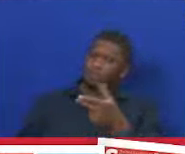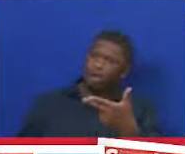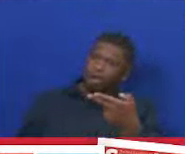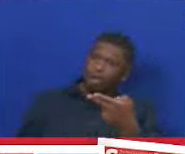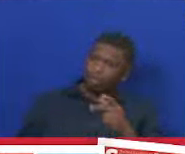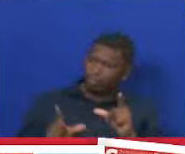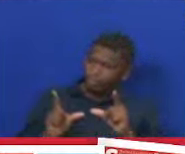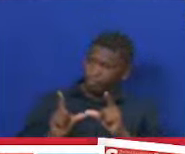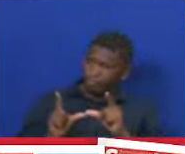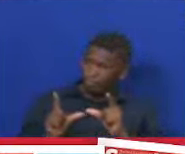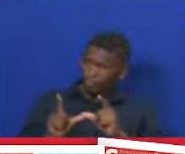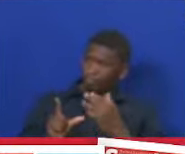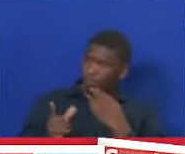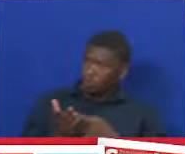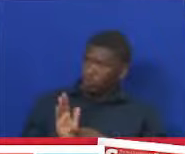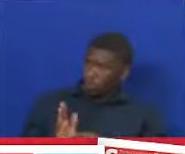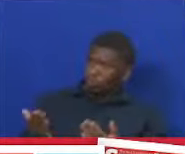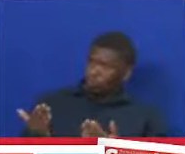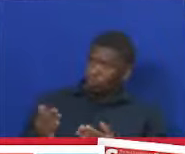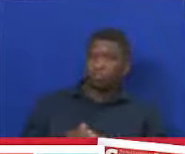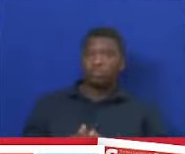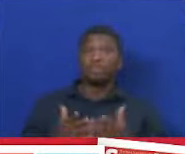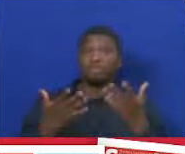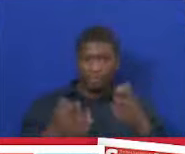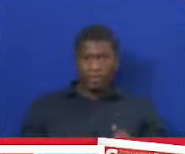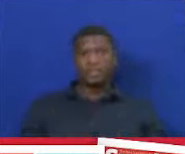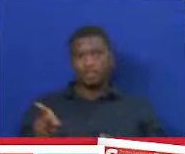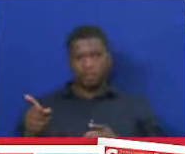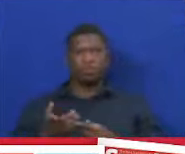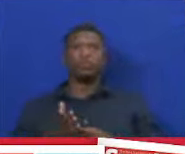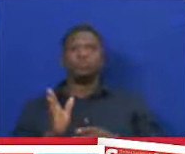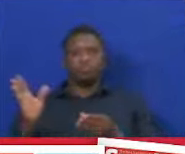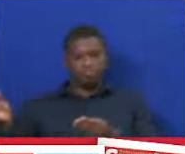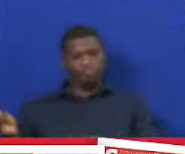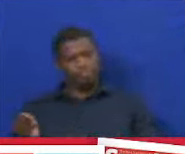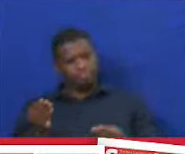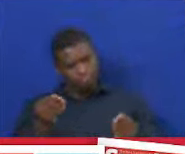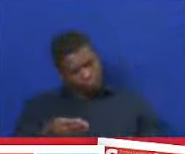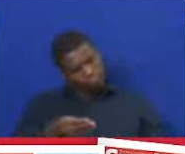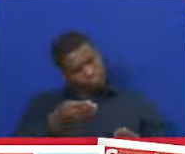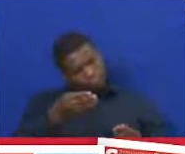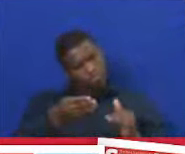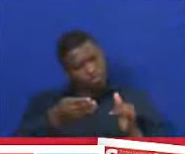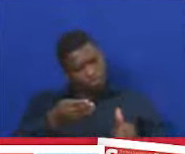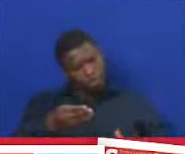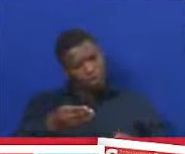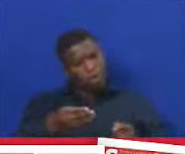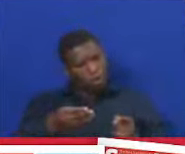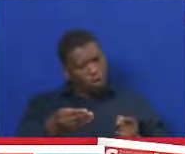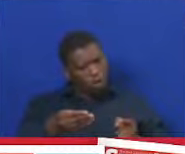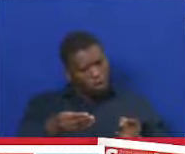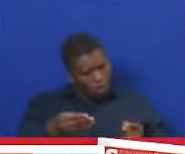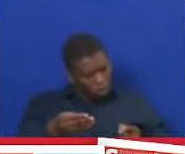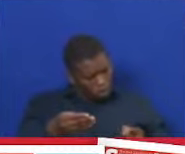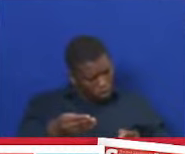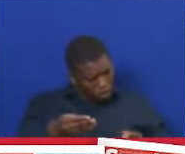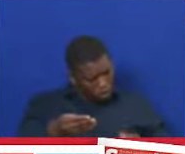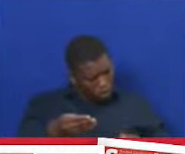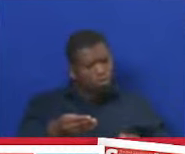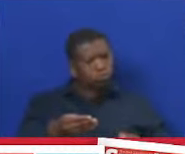indeed he produced his firearm license. And when I checked the firearm license,